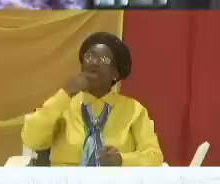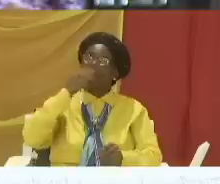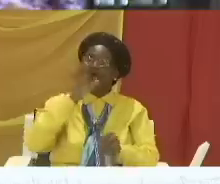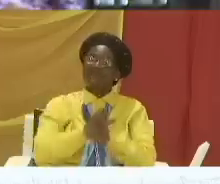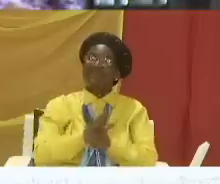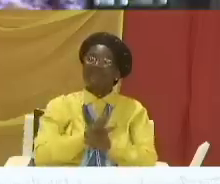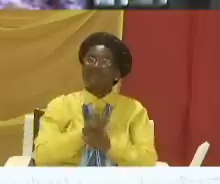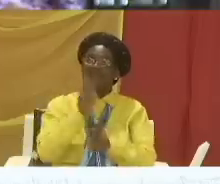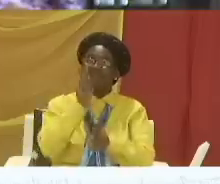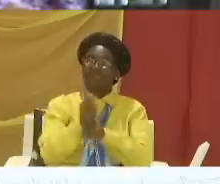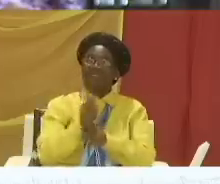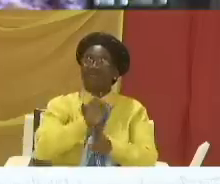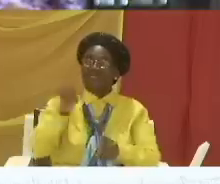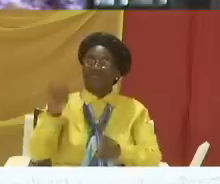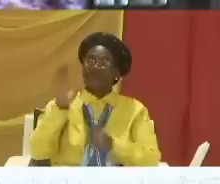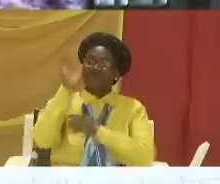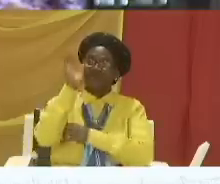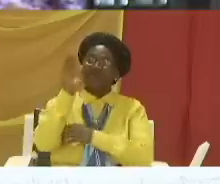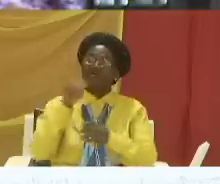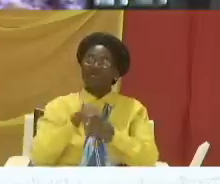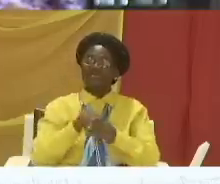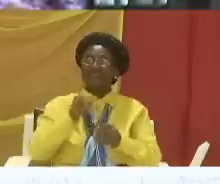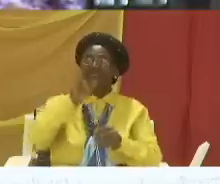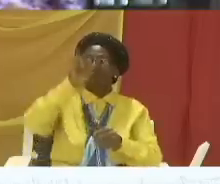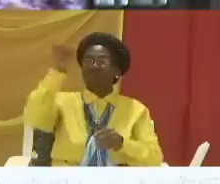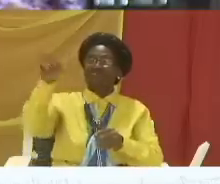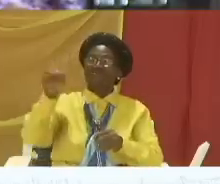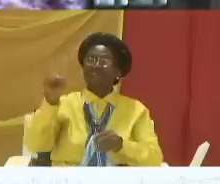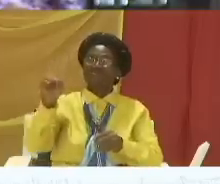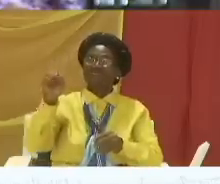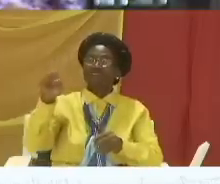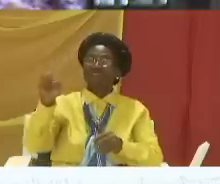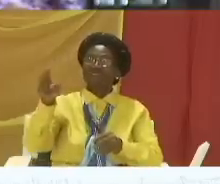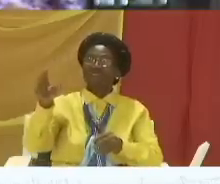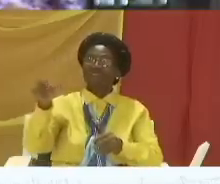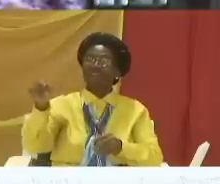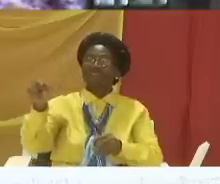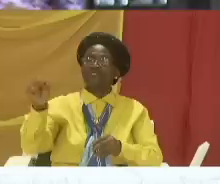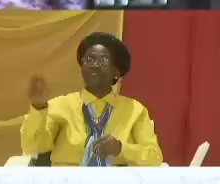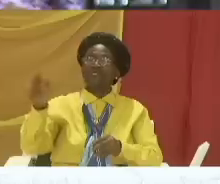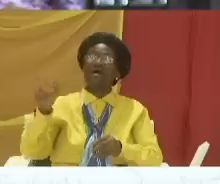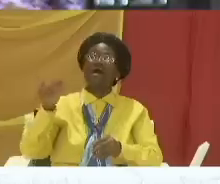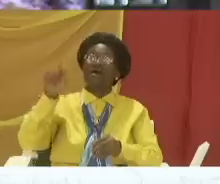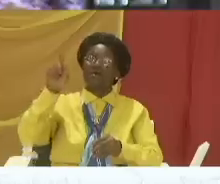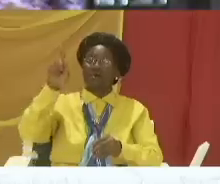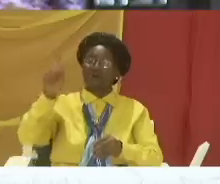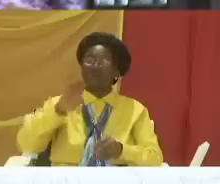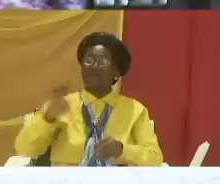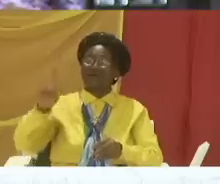In Joshua chapter 1, from verse 1 to 8, Joshua 1, from verse 1 to 8,